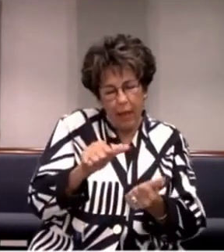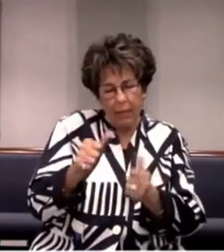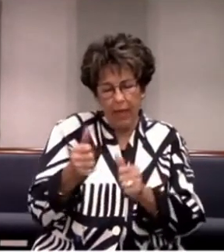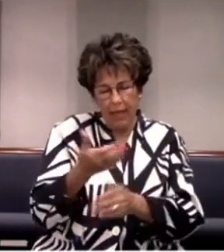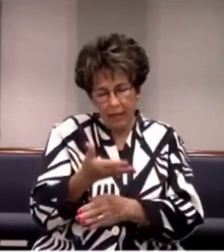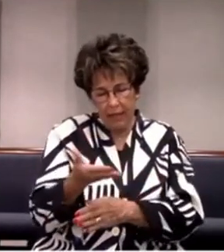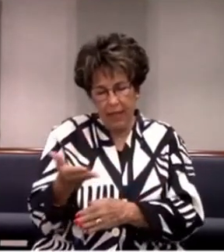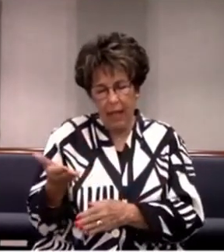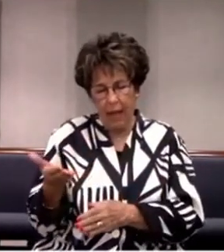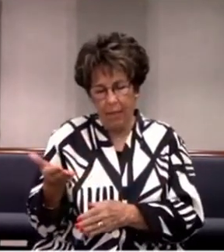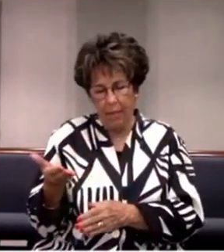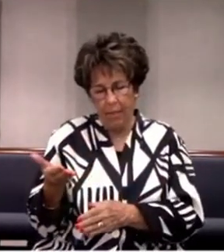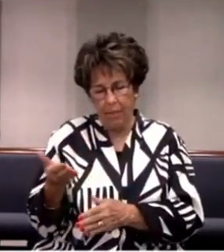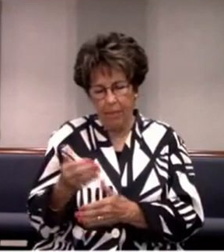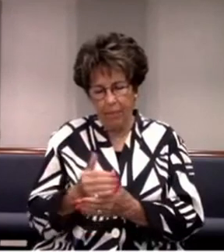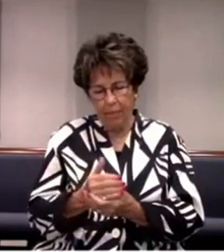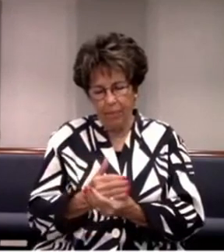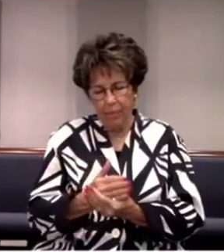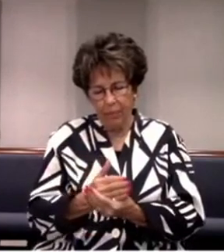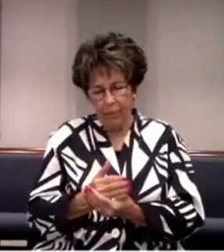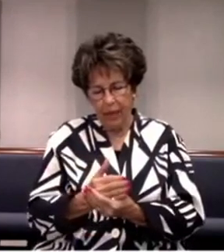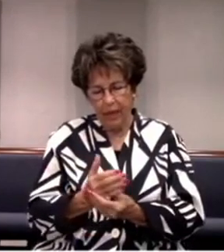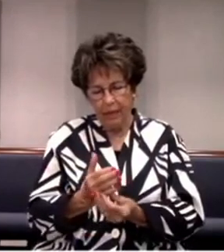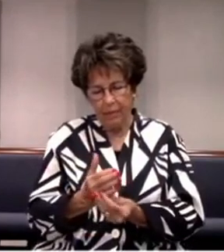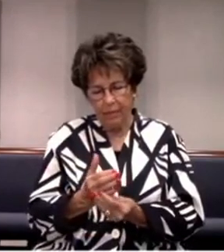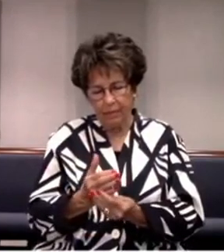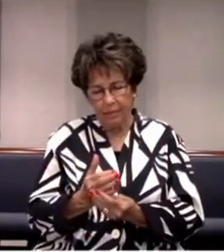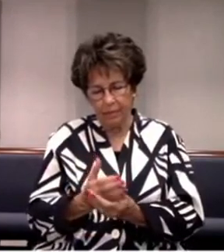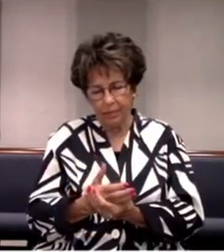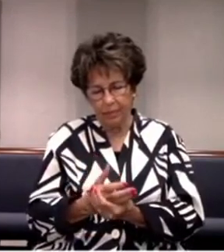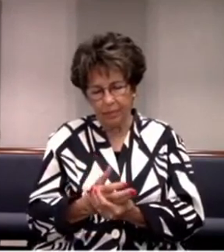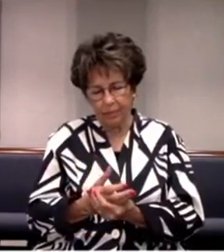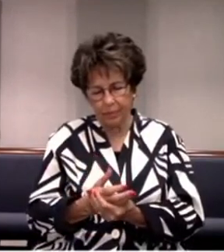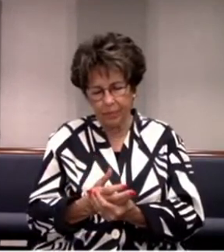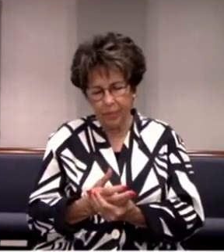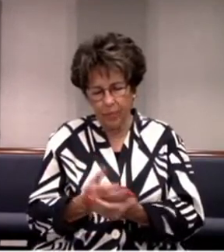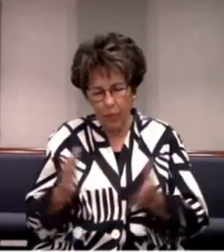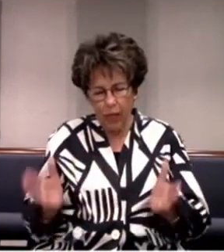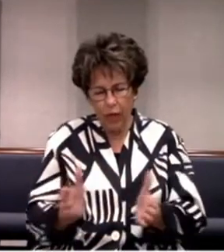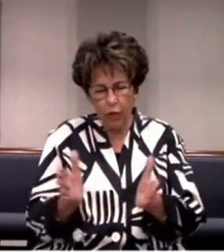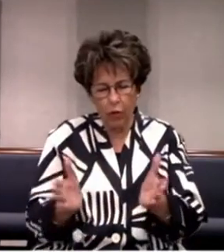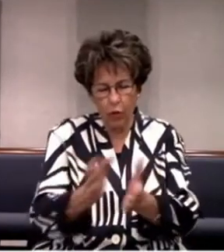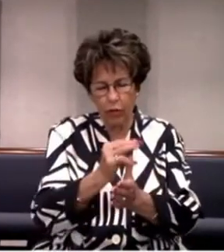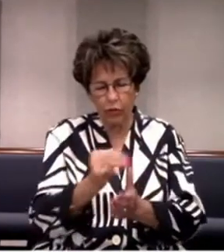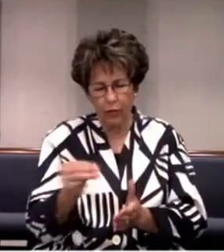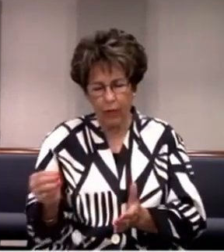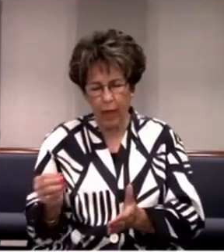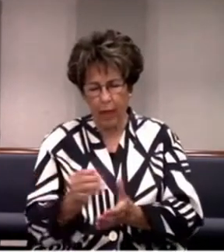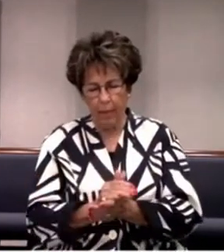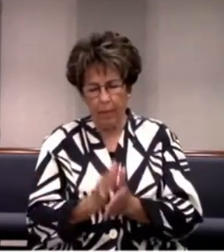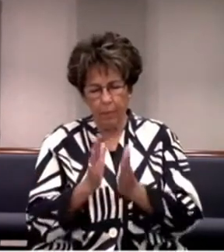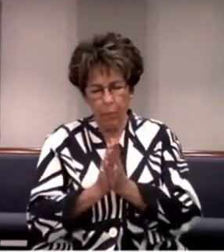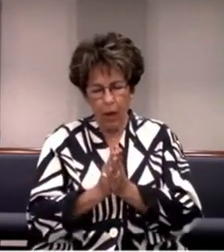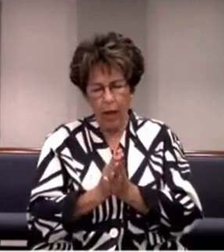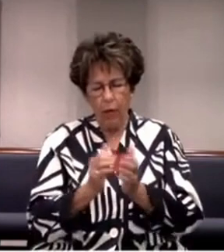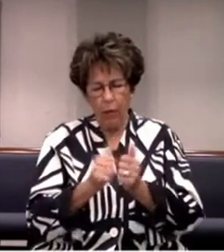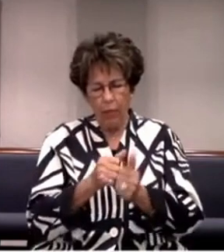he's there to minister to them. He's there to encourage them. He's there to pray with